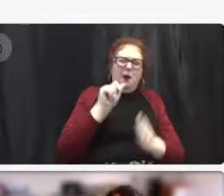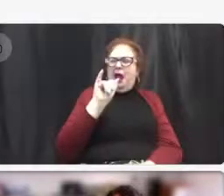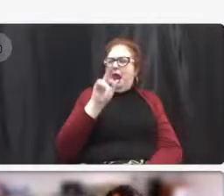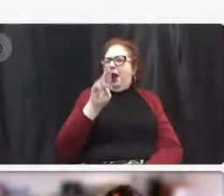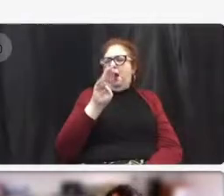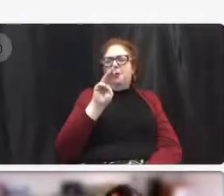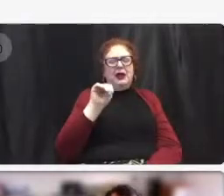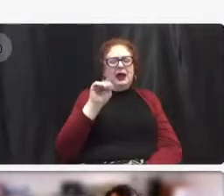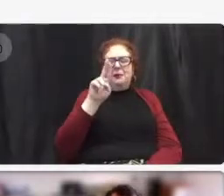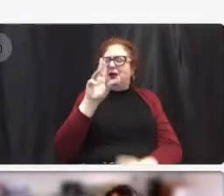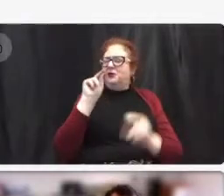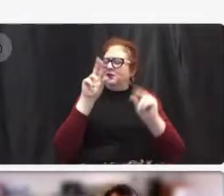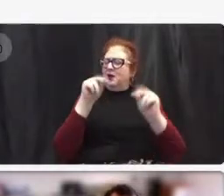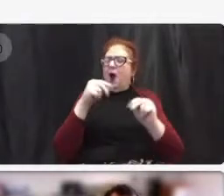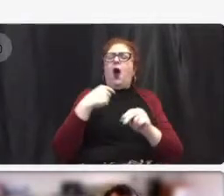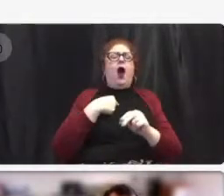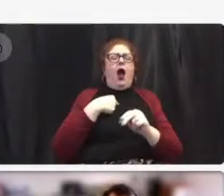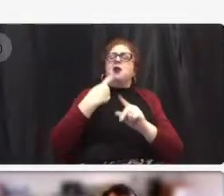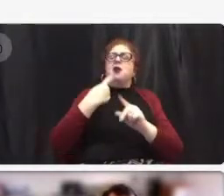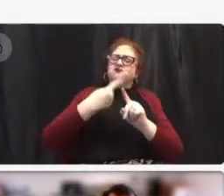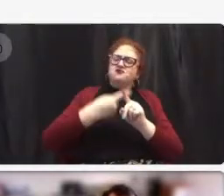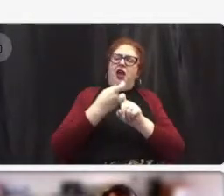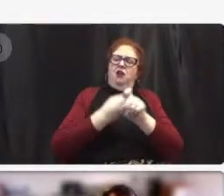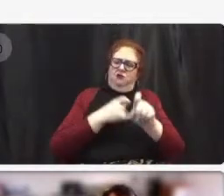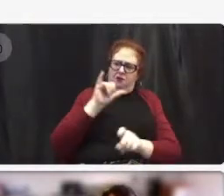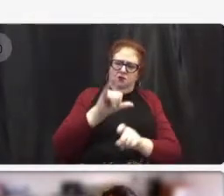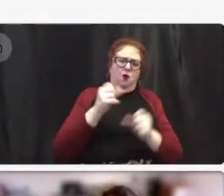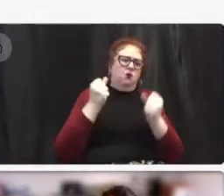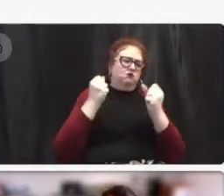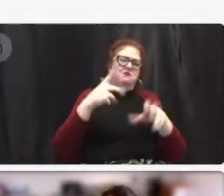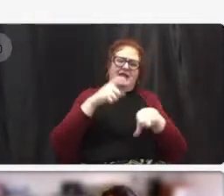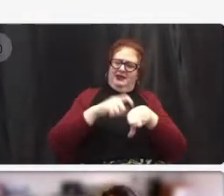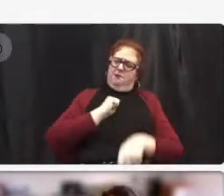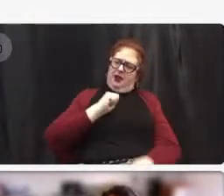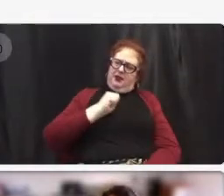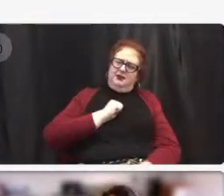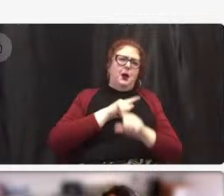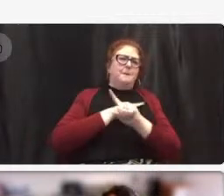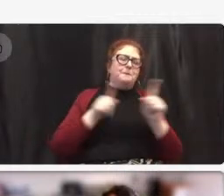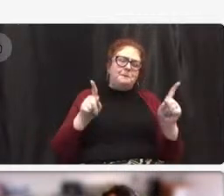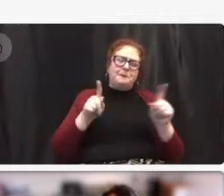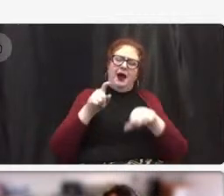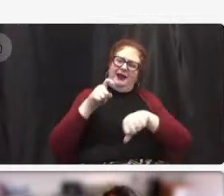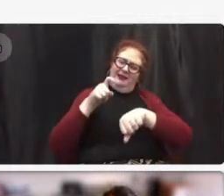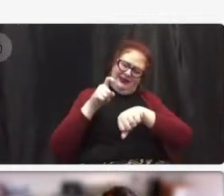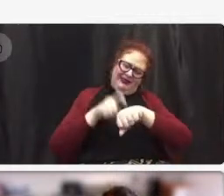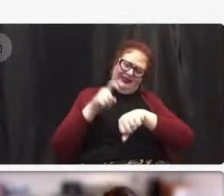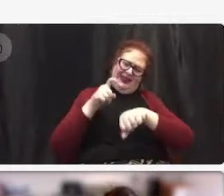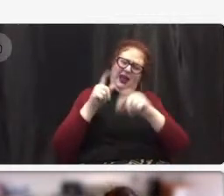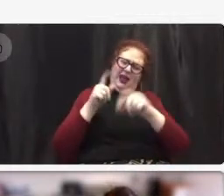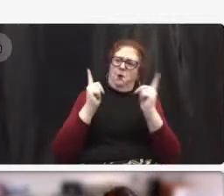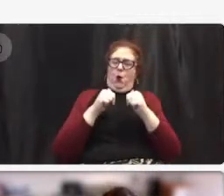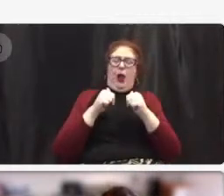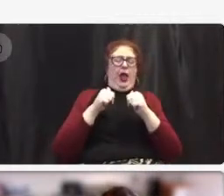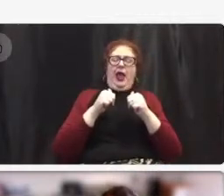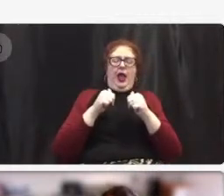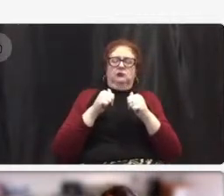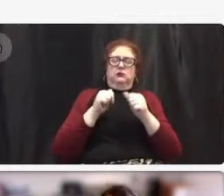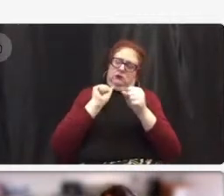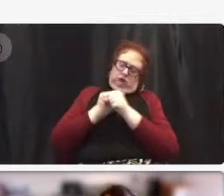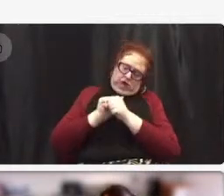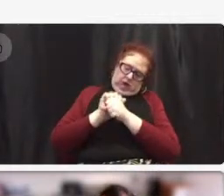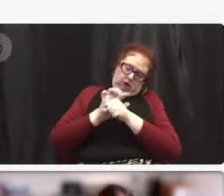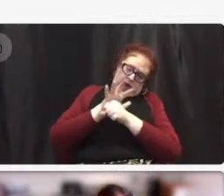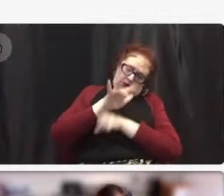many times, but I think there gets a point when there can be too much concentration for a neighborhood. Petaway is